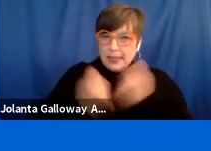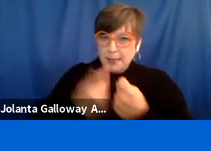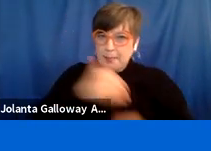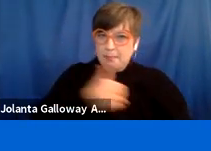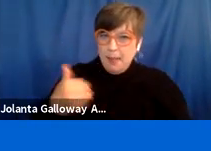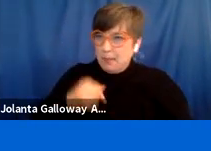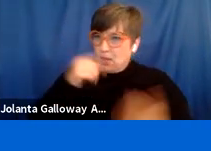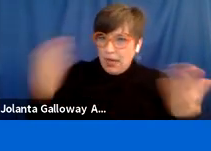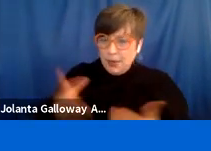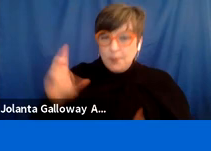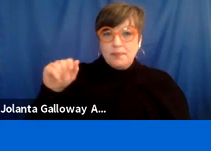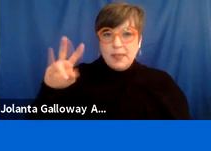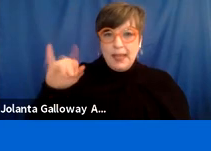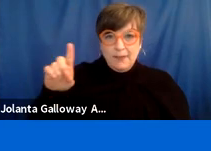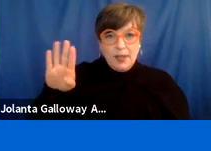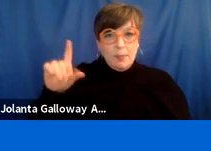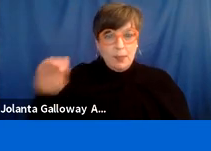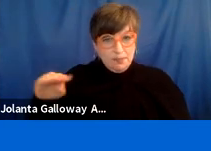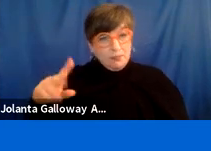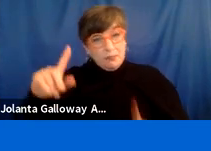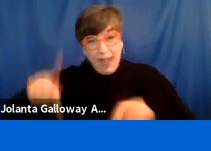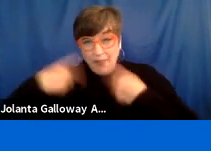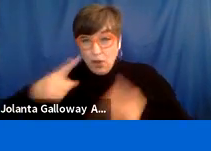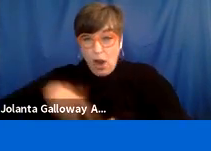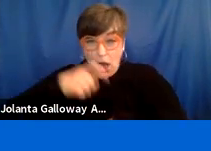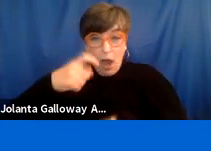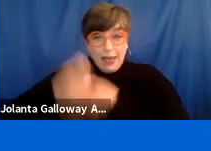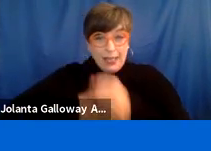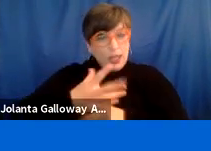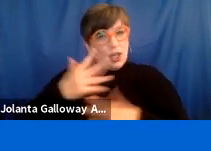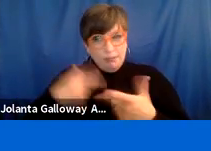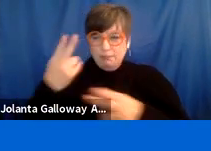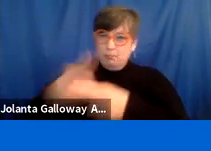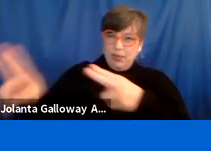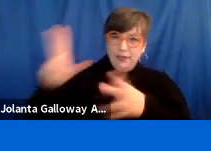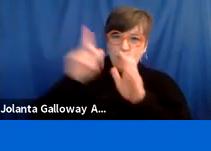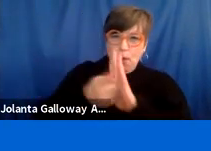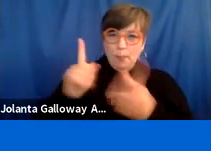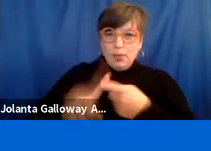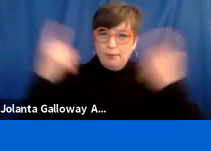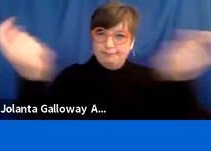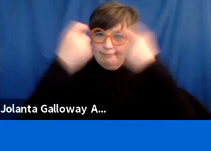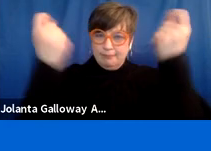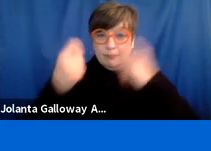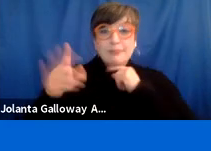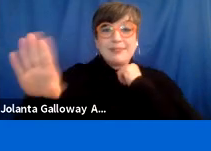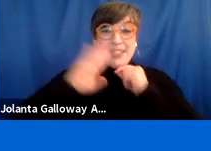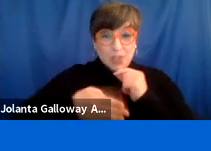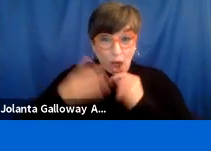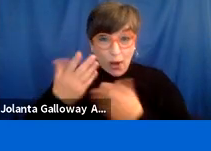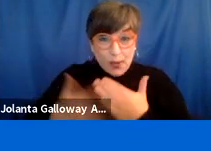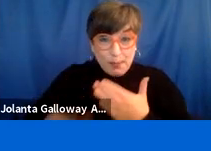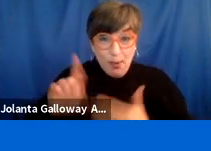After an incredibly long year, I am happy to take a brief moment of celebration. David's daughter was born last